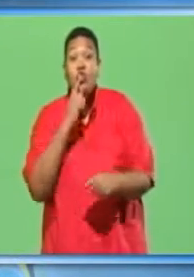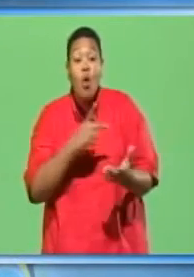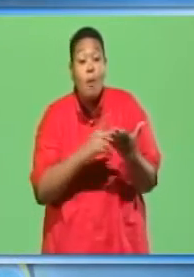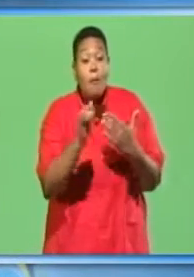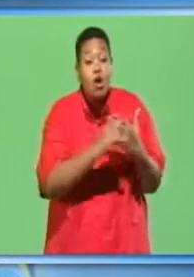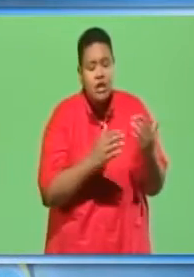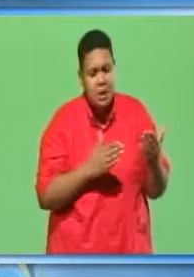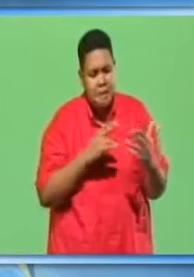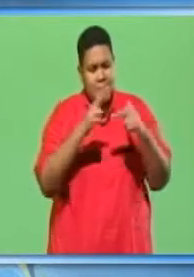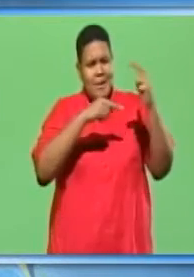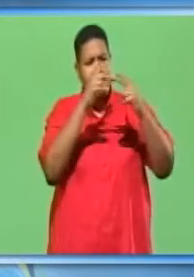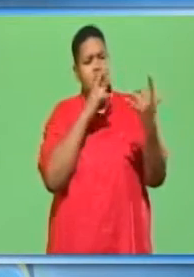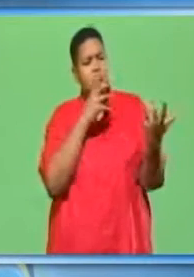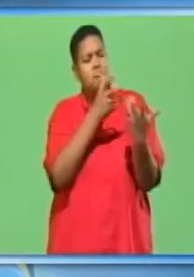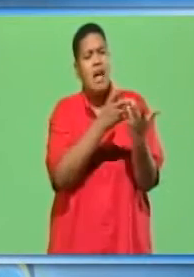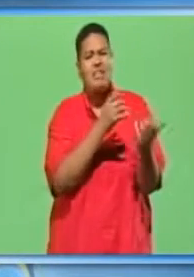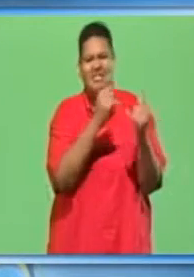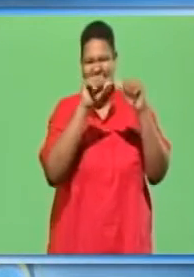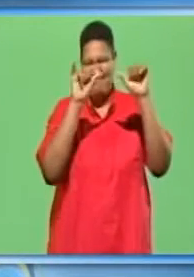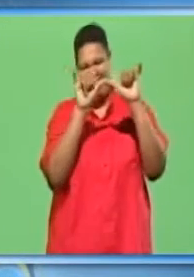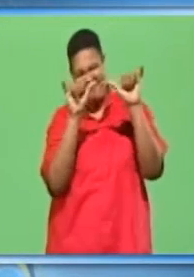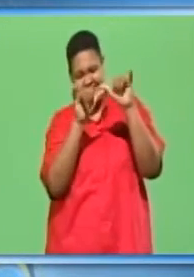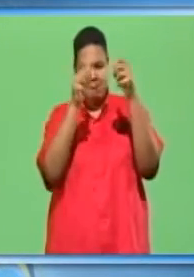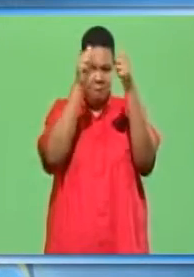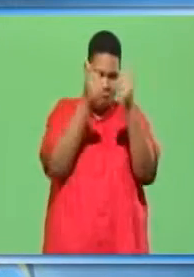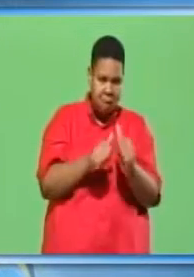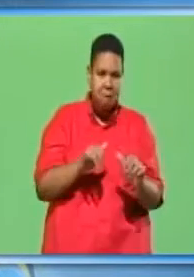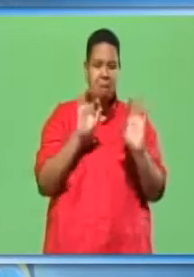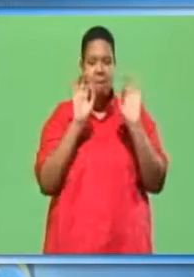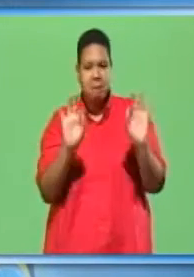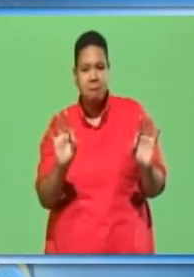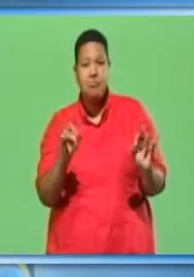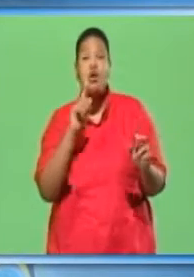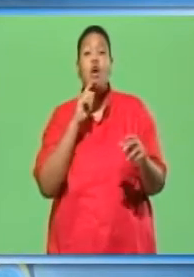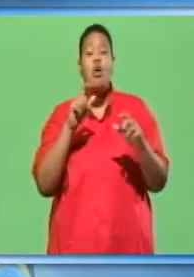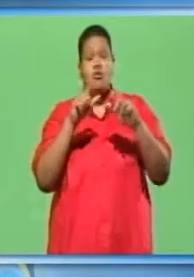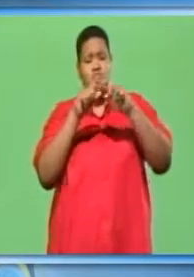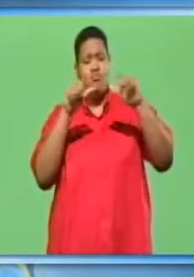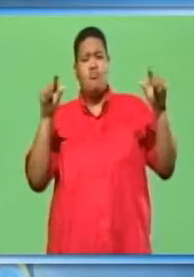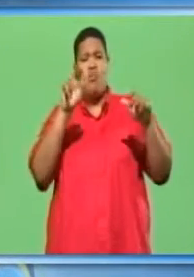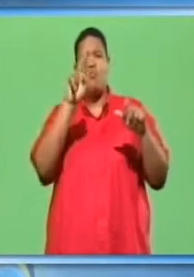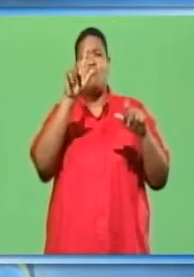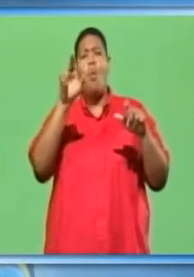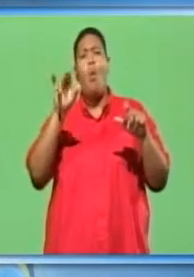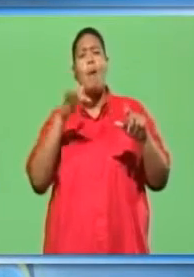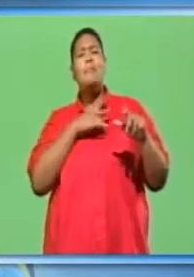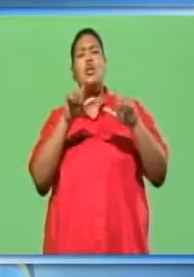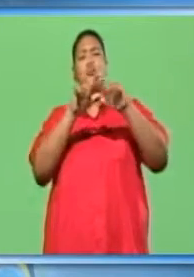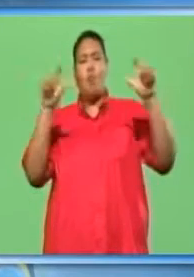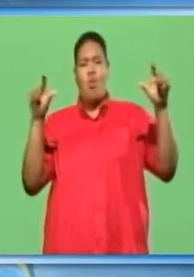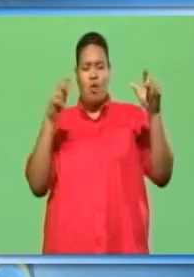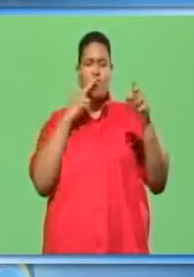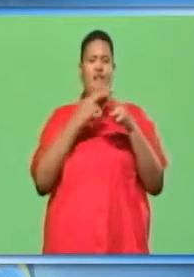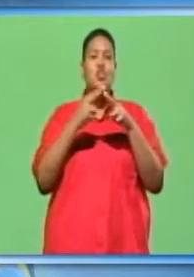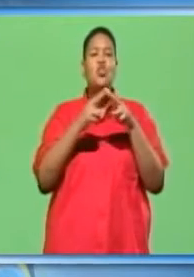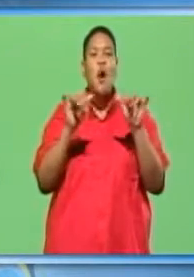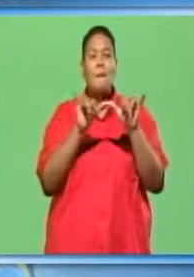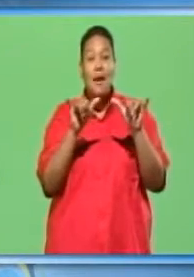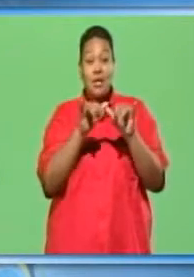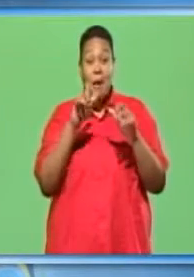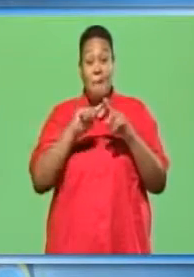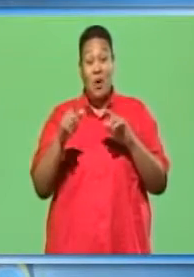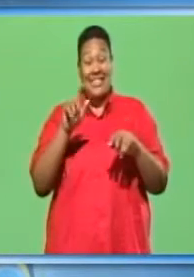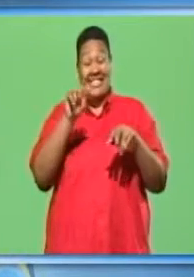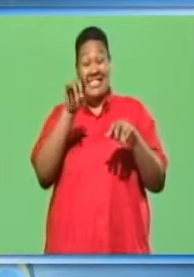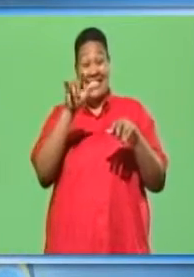the designed size. The rules, also called rulers, may be used for short measurements, while the steel tapes are used